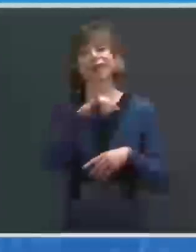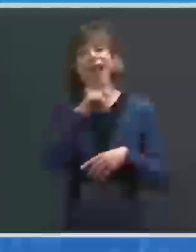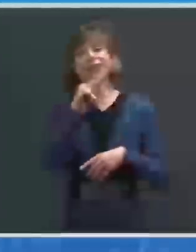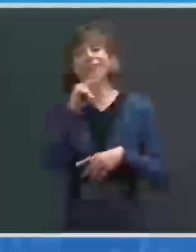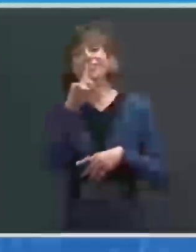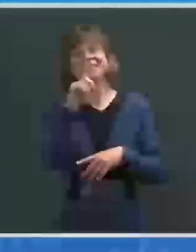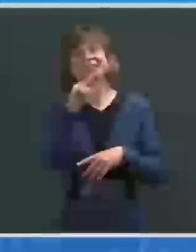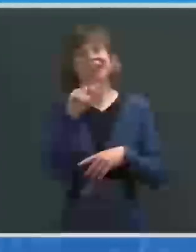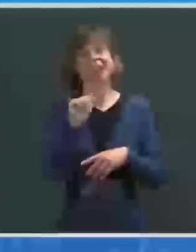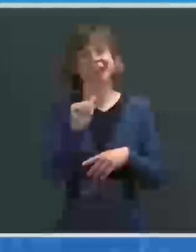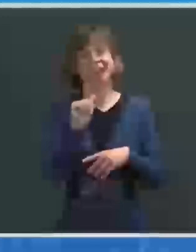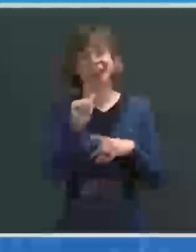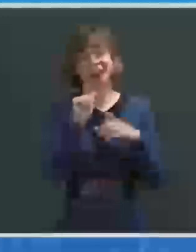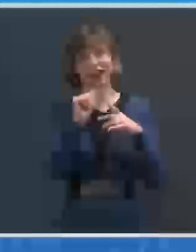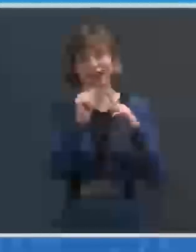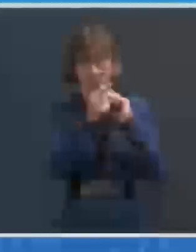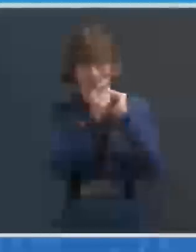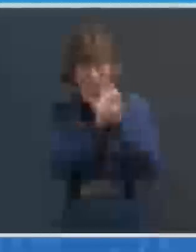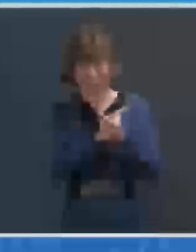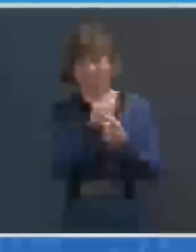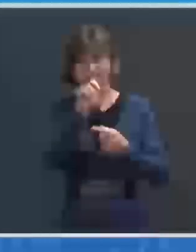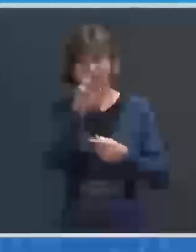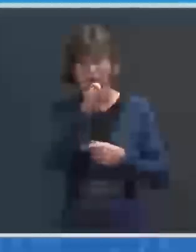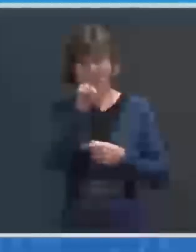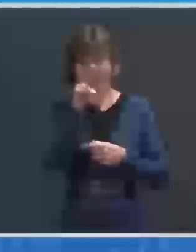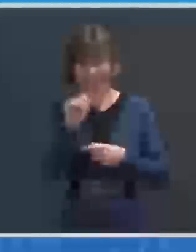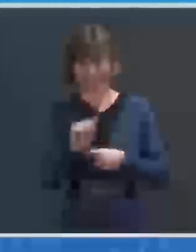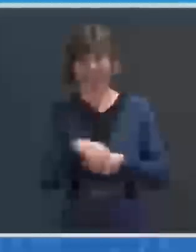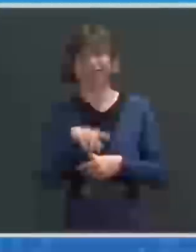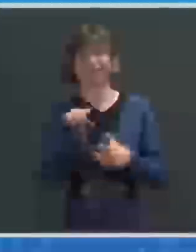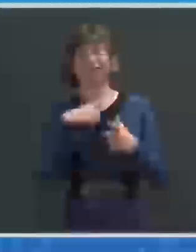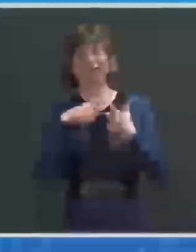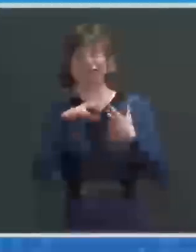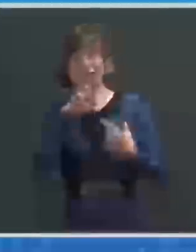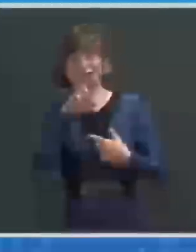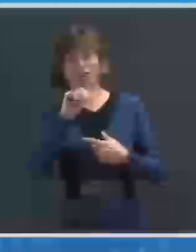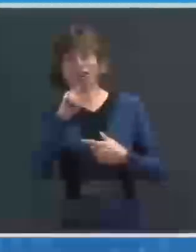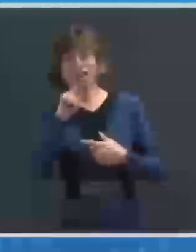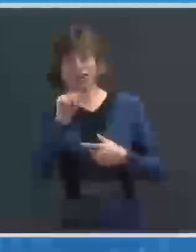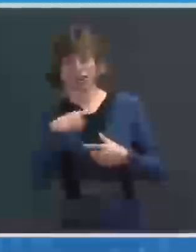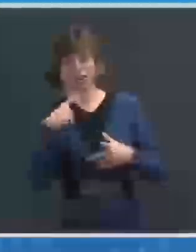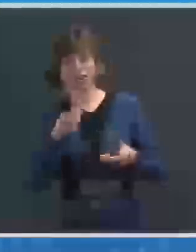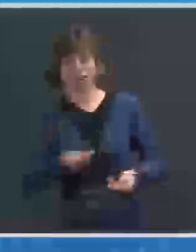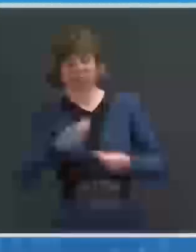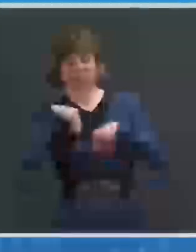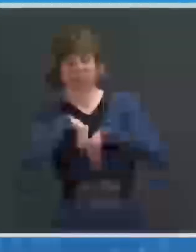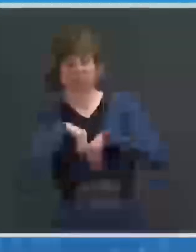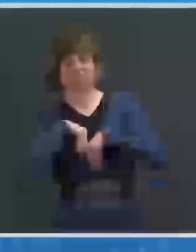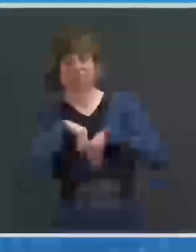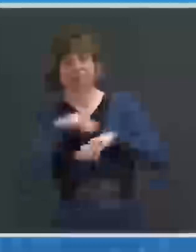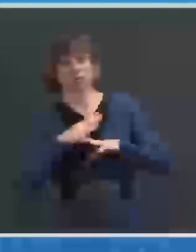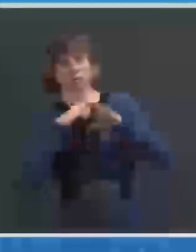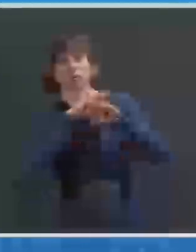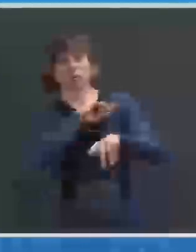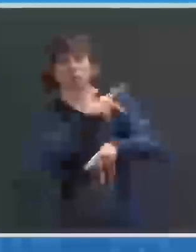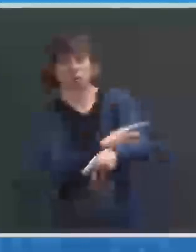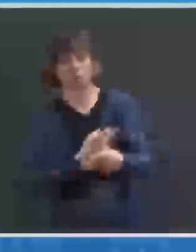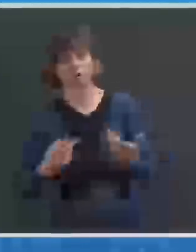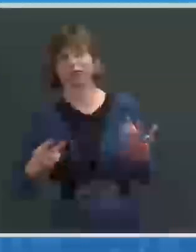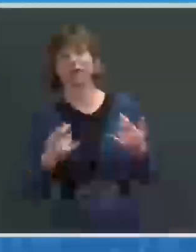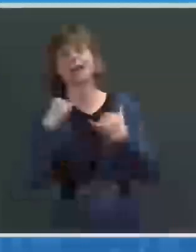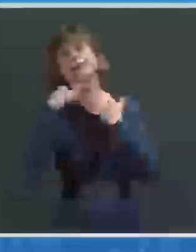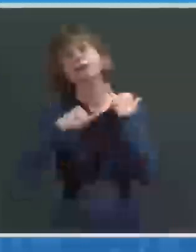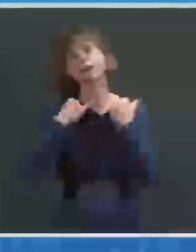then transcribes the RNA. The RNA then gives you the spike protein. The ultimate end